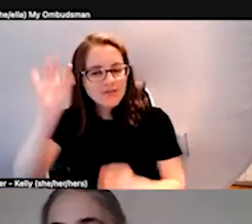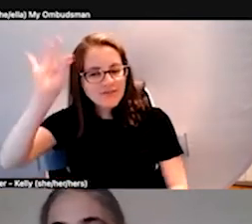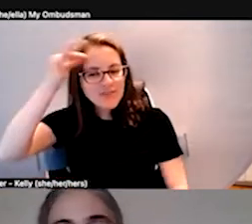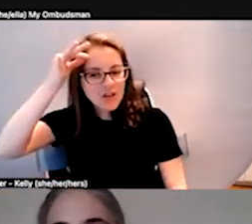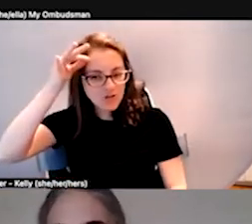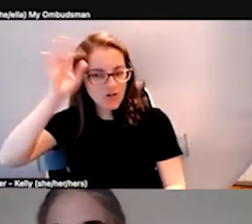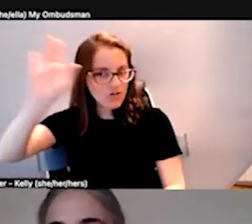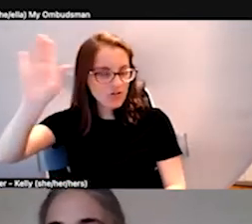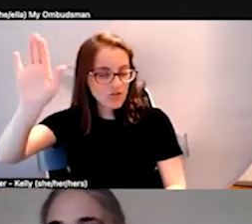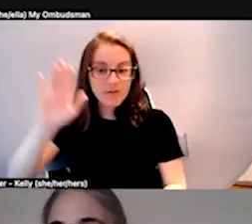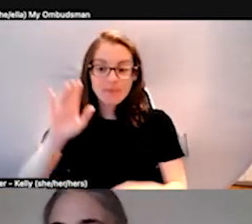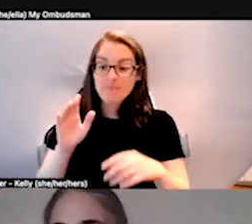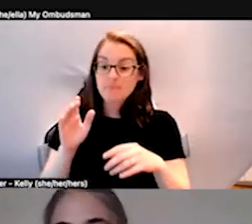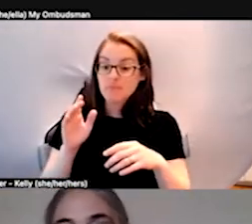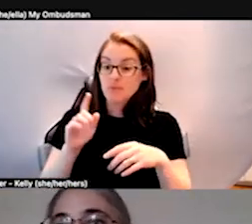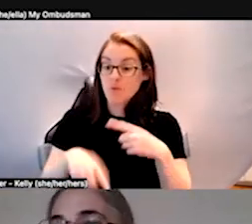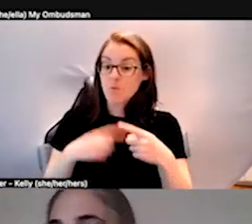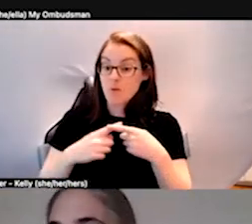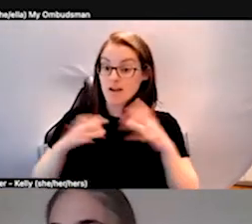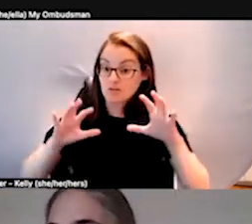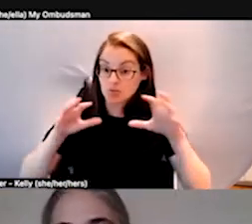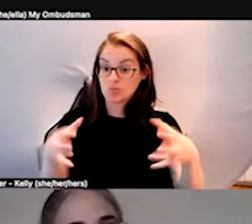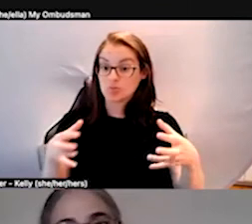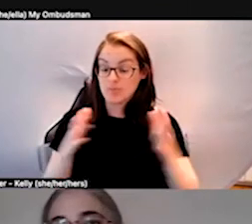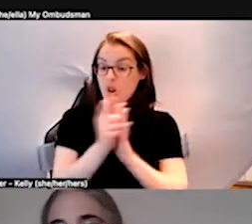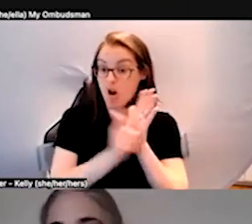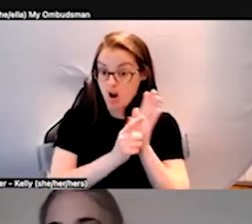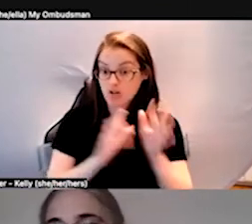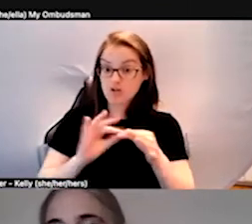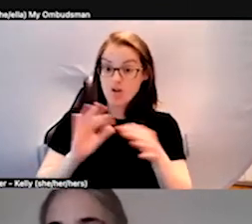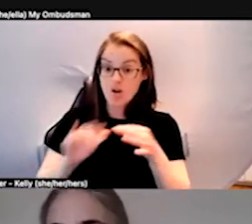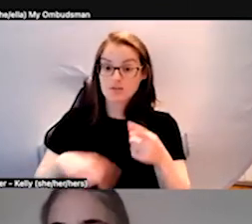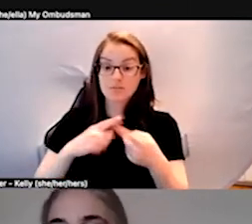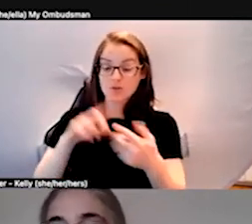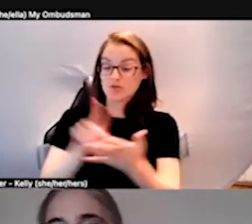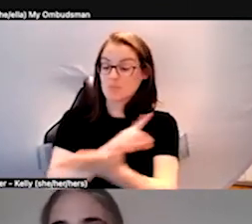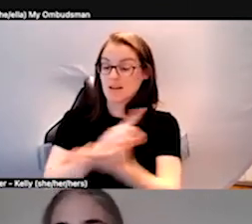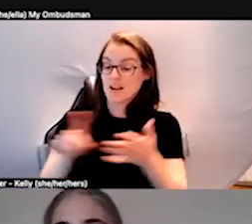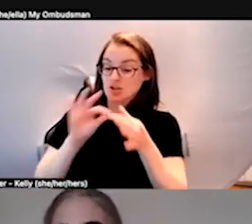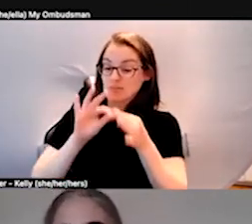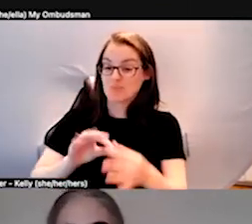when any body of laws talks about sex discrimination, discrimination on the basis of sex,